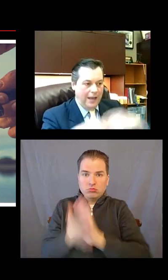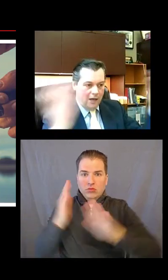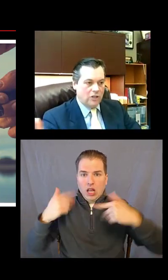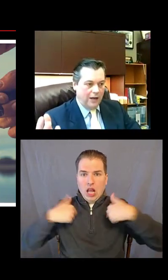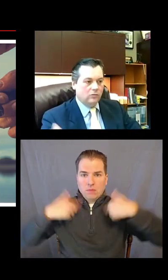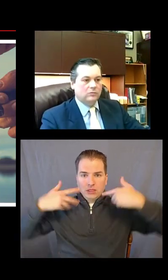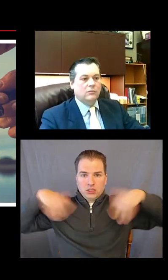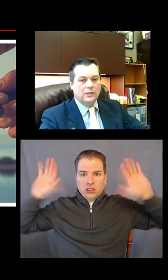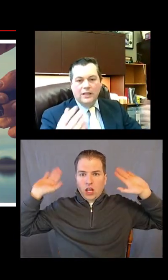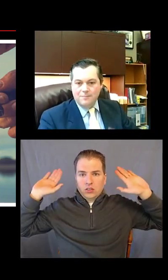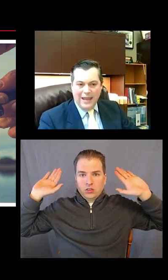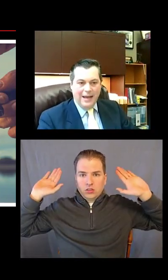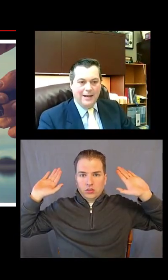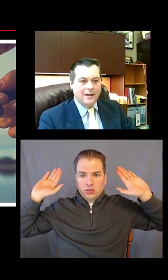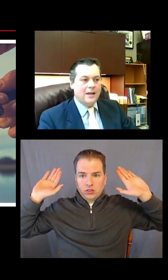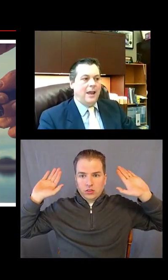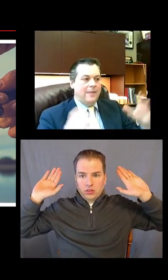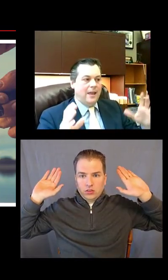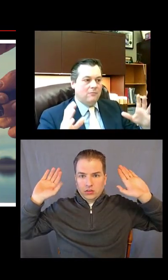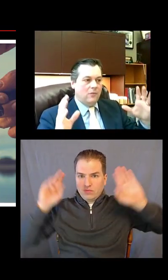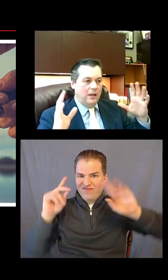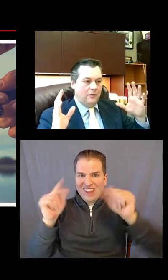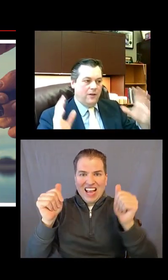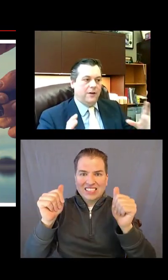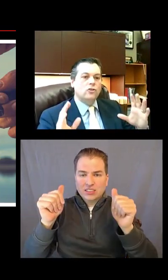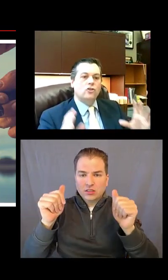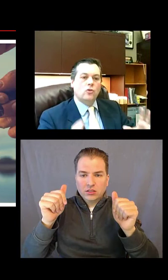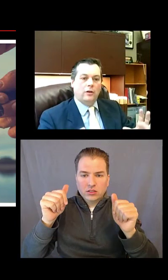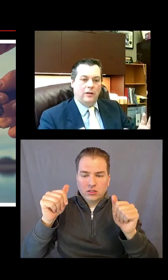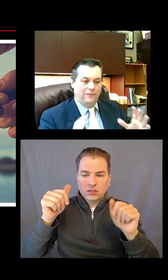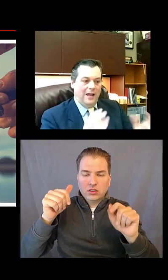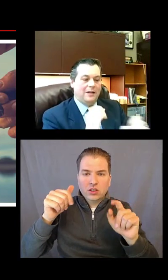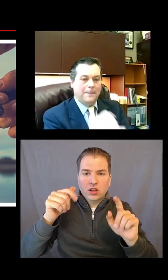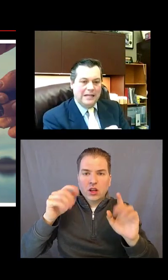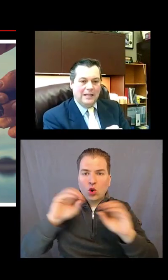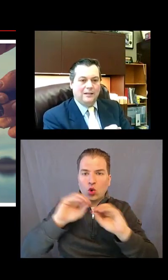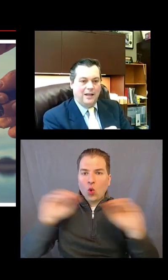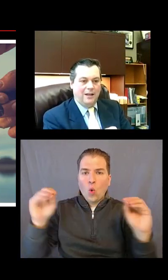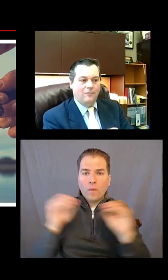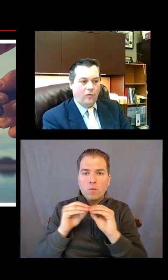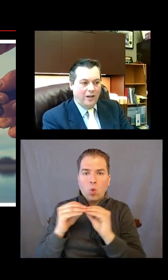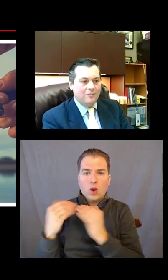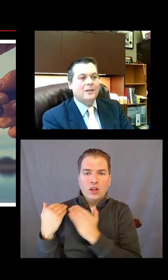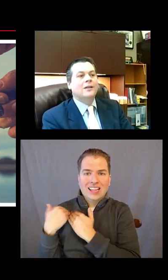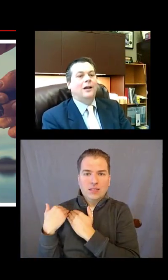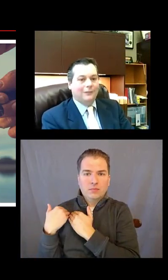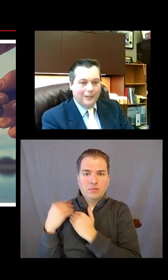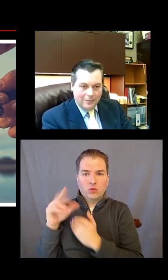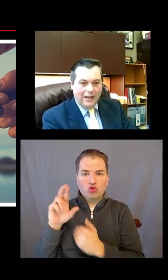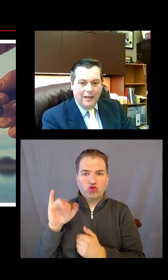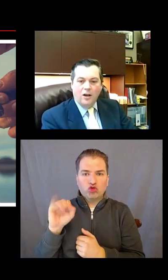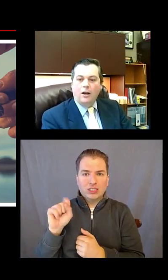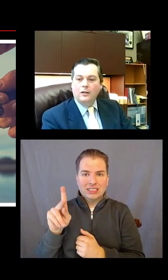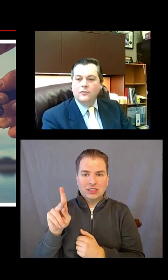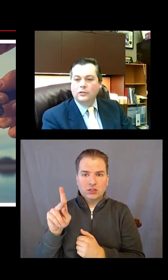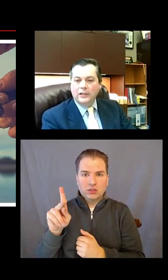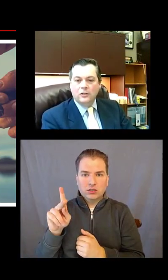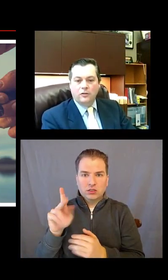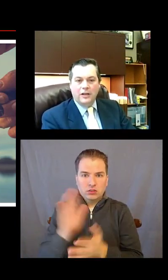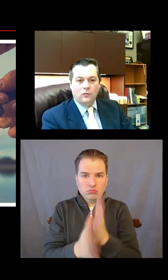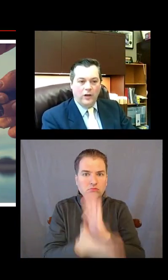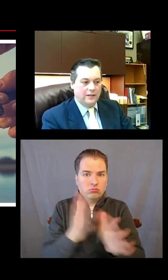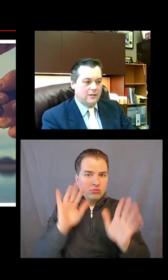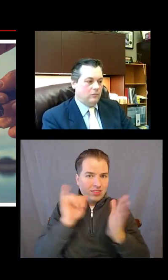to cash out, get paid, and then in a very short, if not immediate time frame, eliminate all of